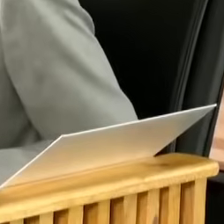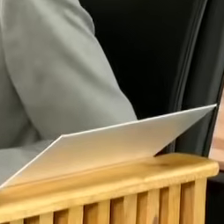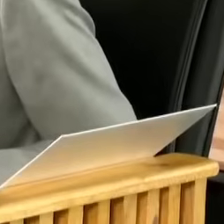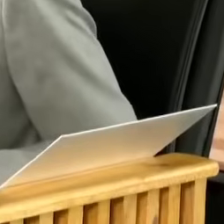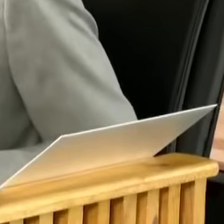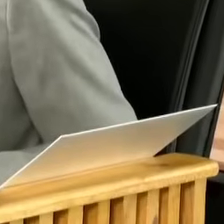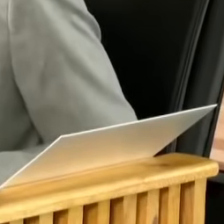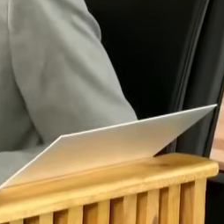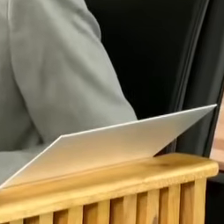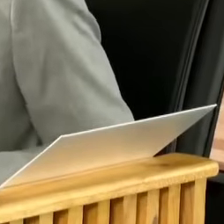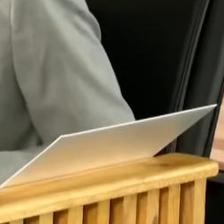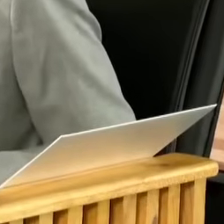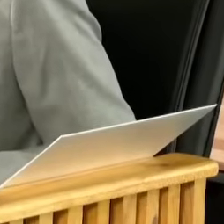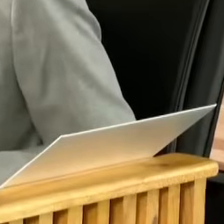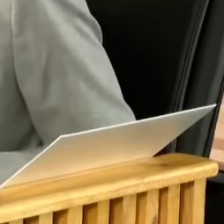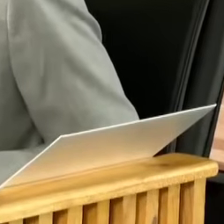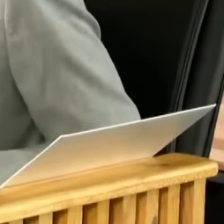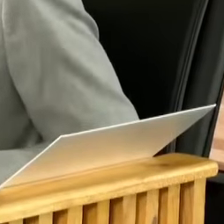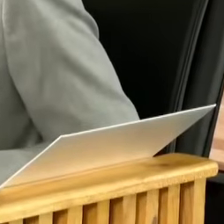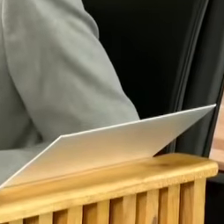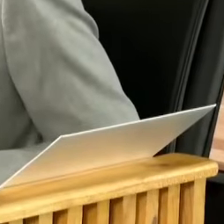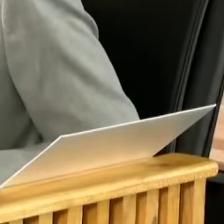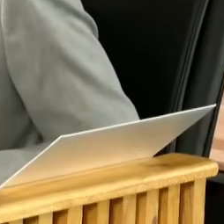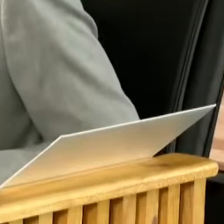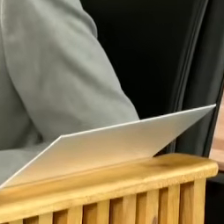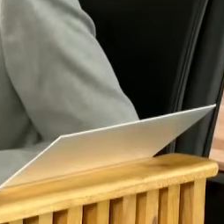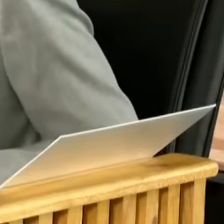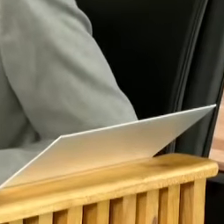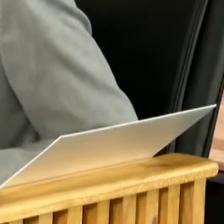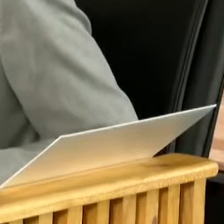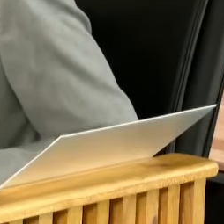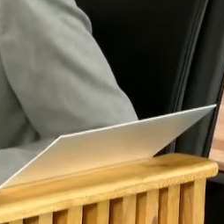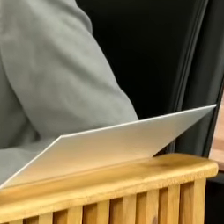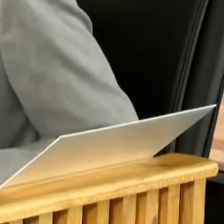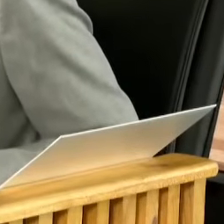And you'll see its purpose is outlined in paragraph 1.